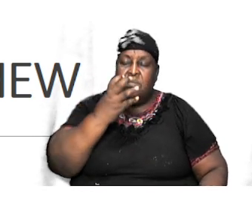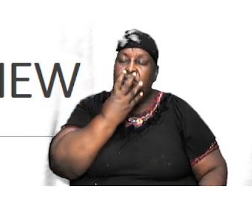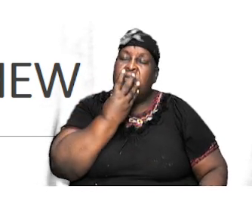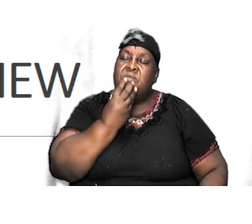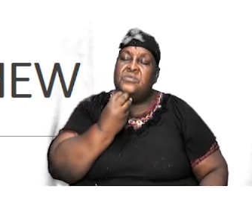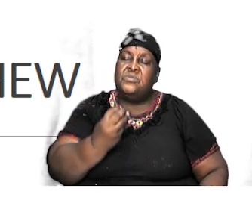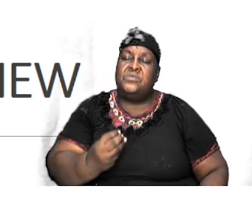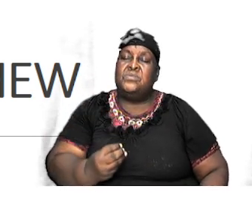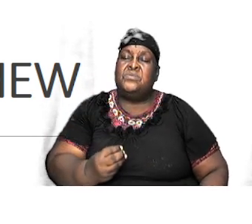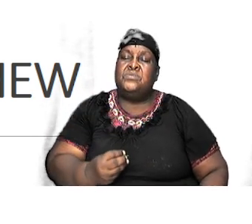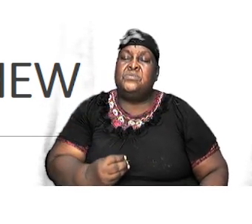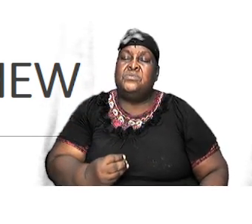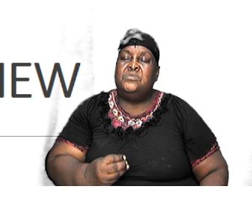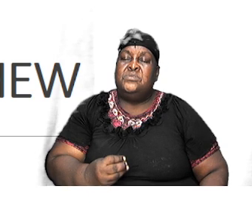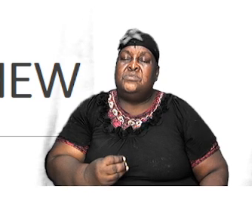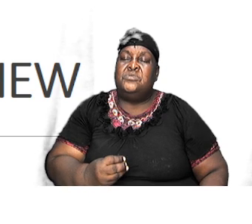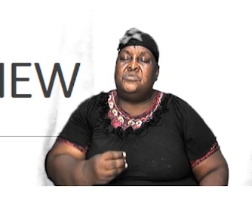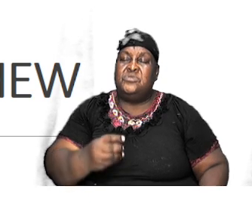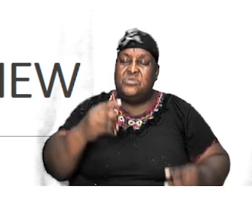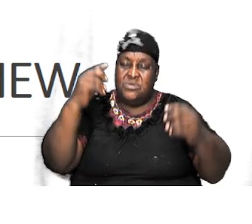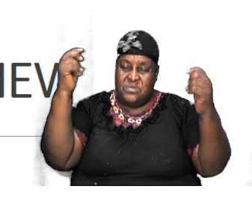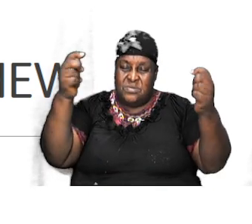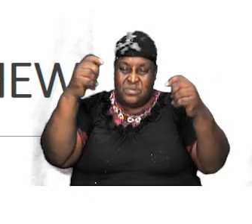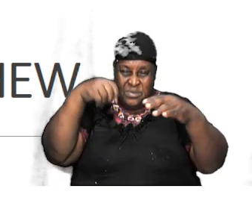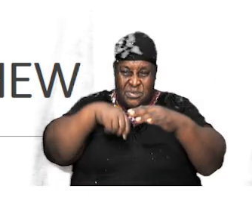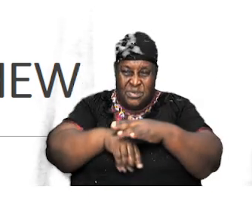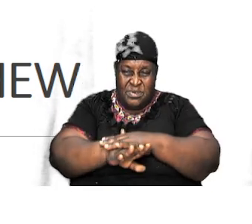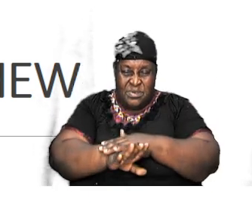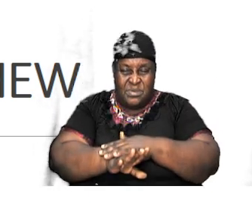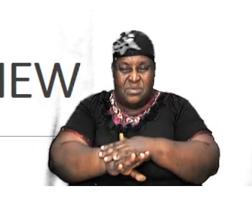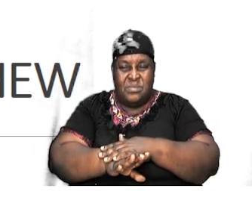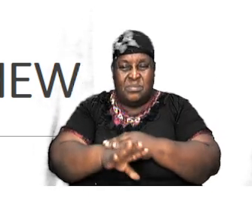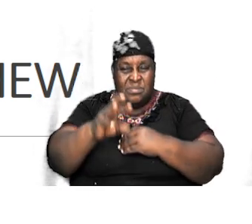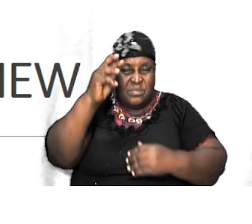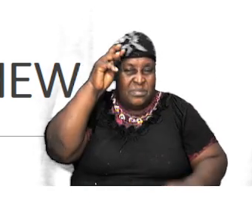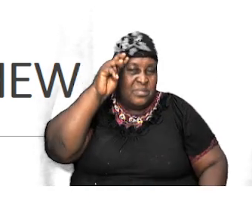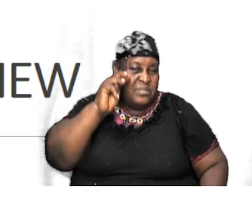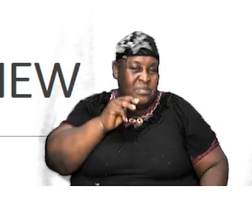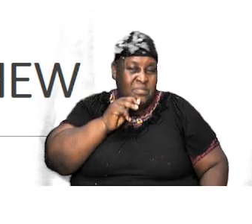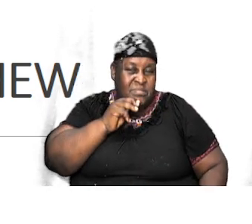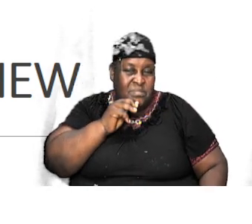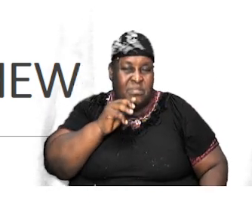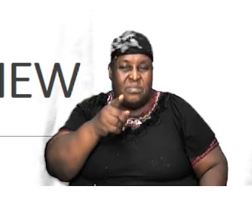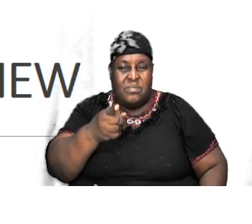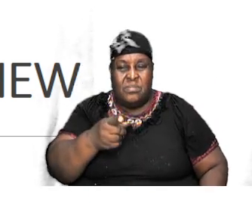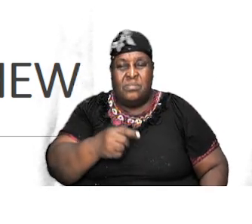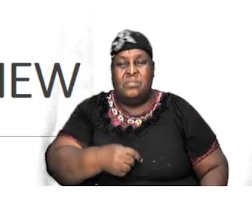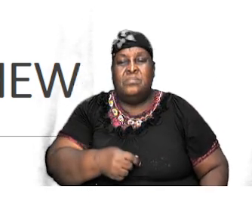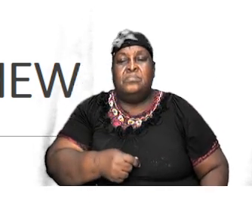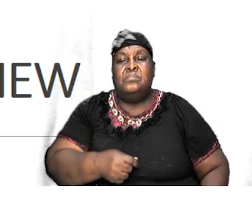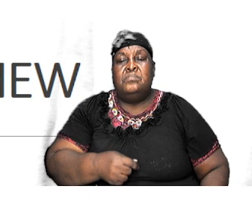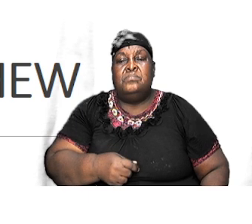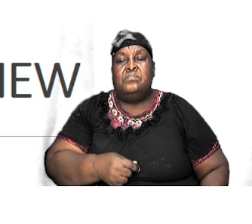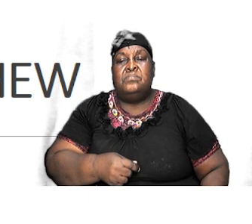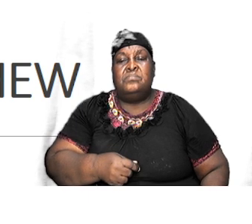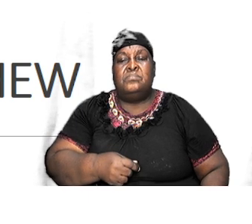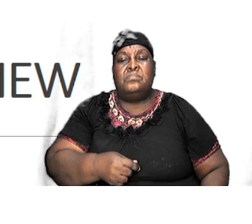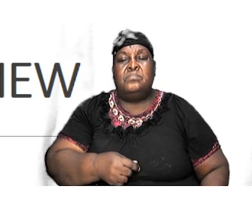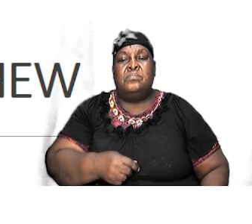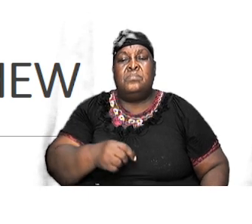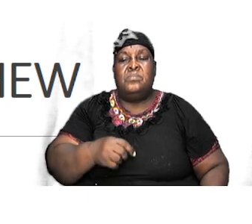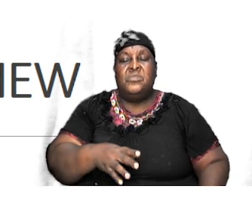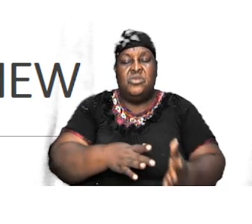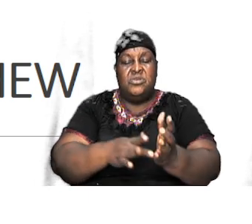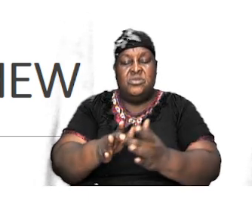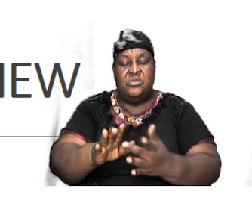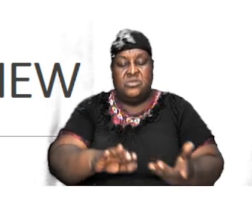The triumphant entry, you can find that in Matthew 21, verse 1 to 5. His death